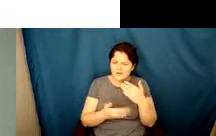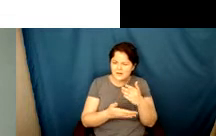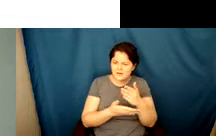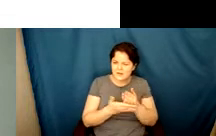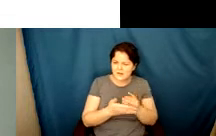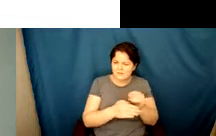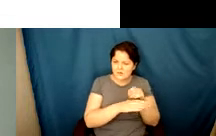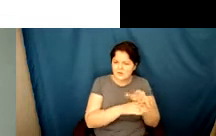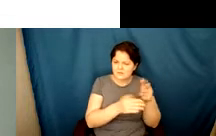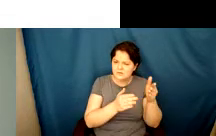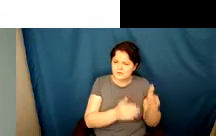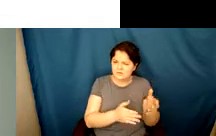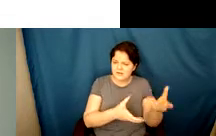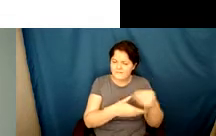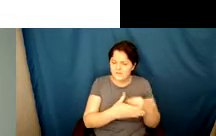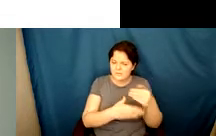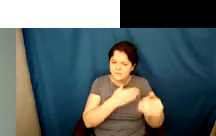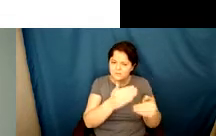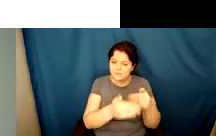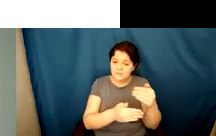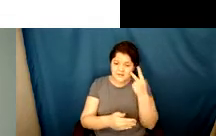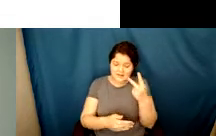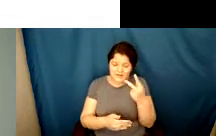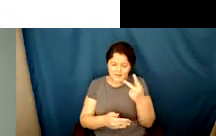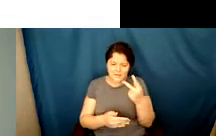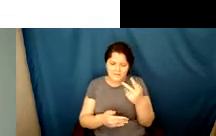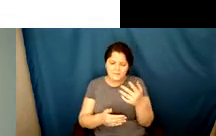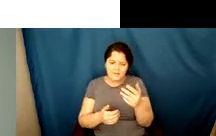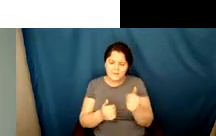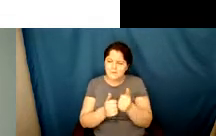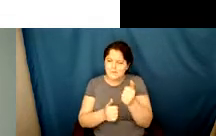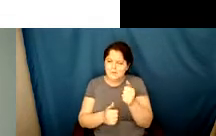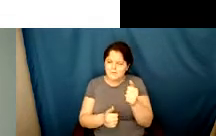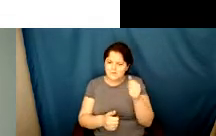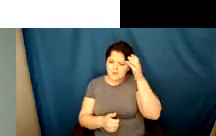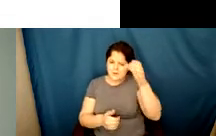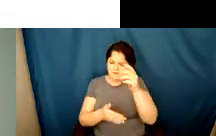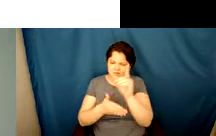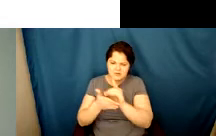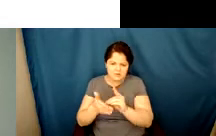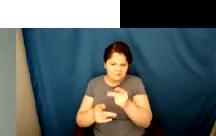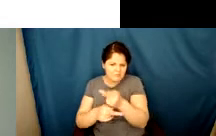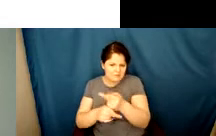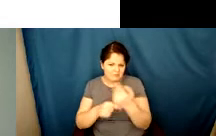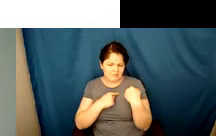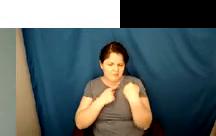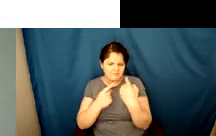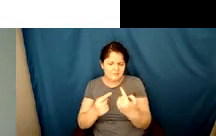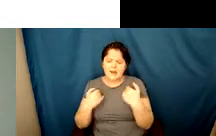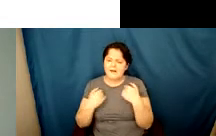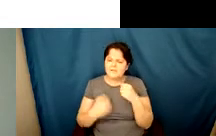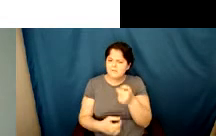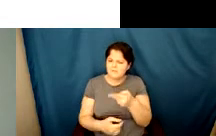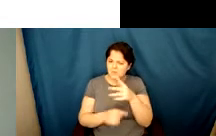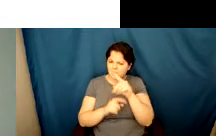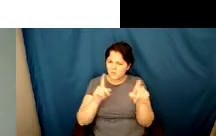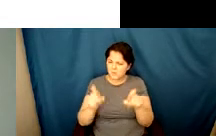of the process. So it seems like most of that the conceptual design has been maintained. I just had a couple questions